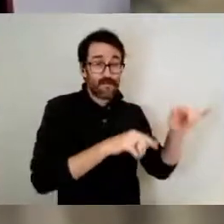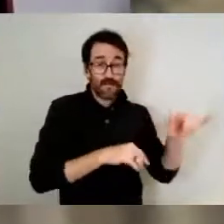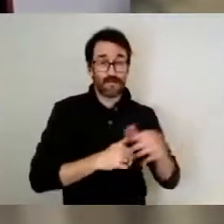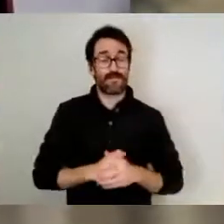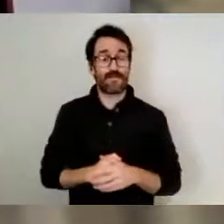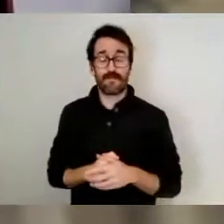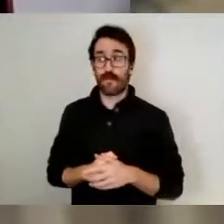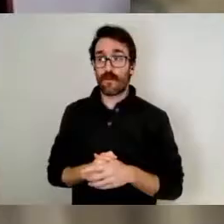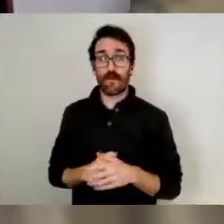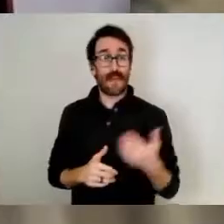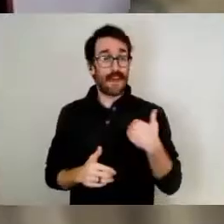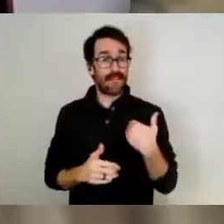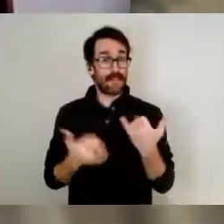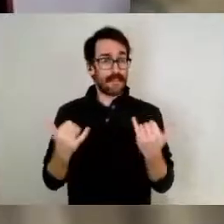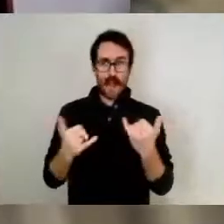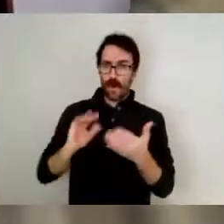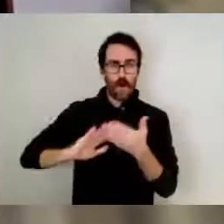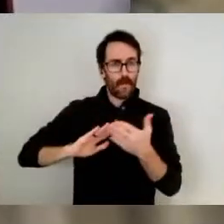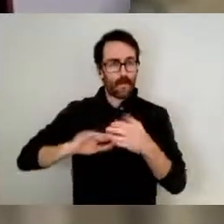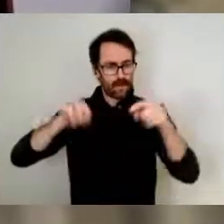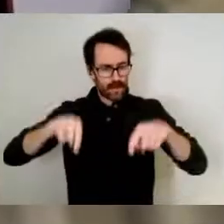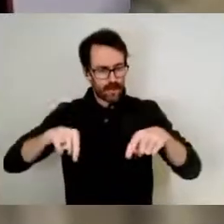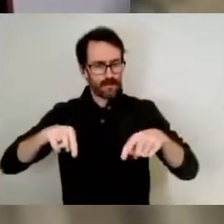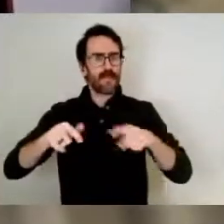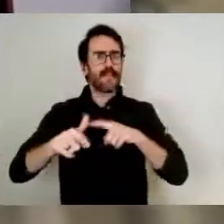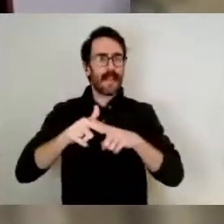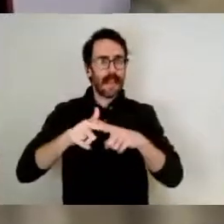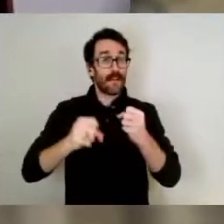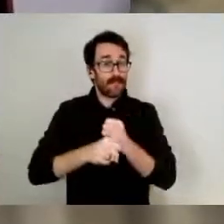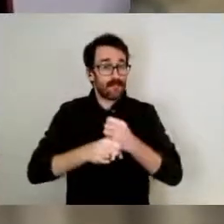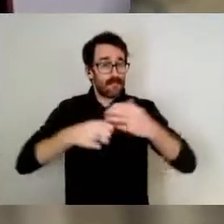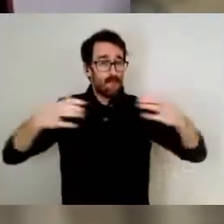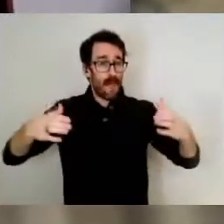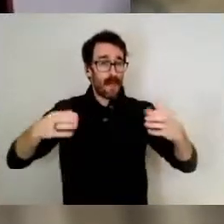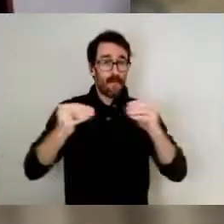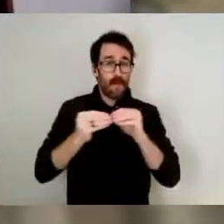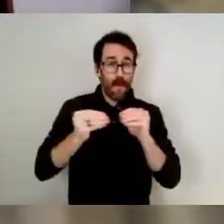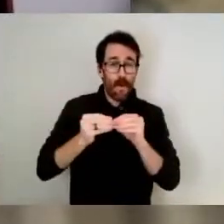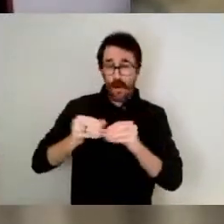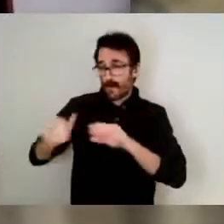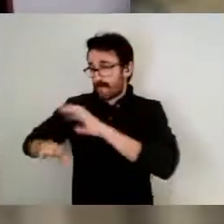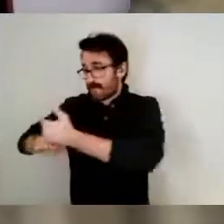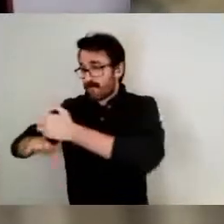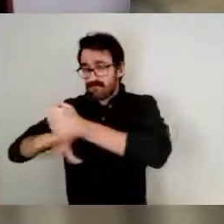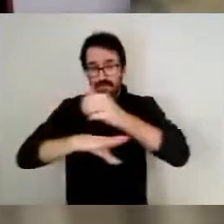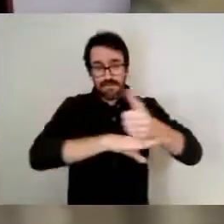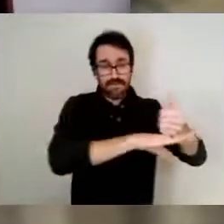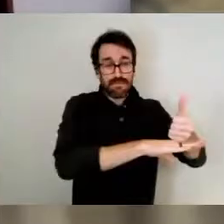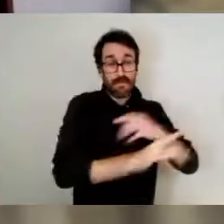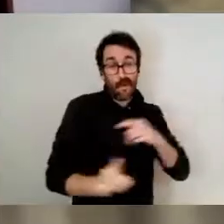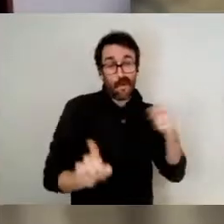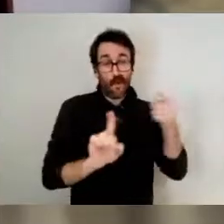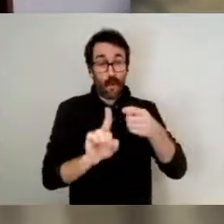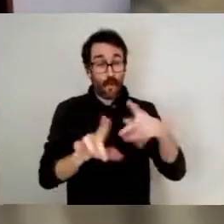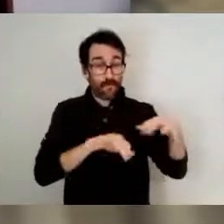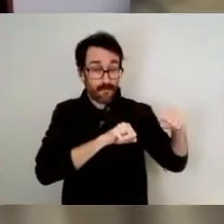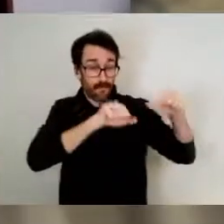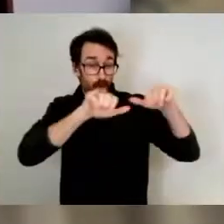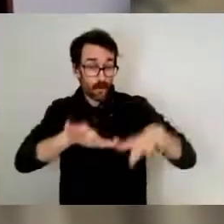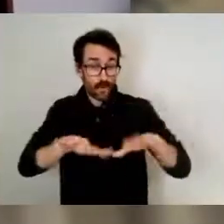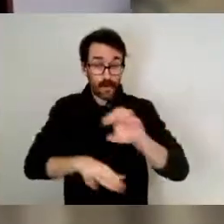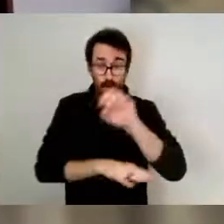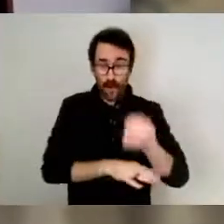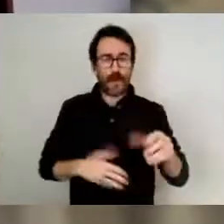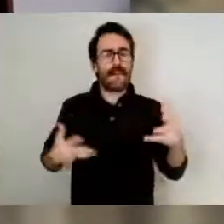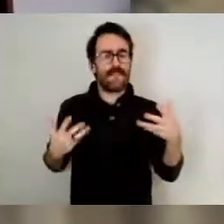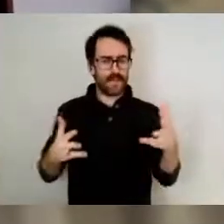daily operations of running a police service across the largest municipality in Canada. We are looking for these members